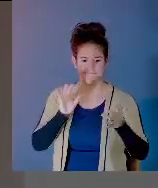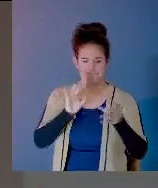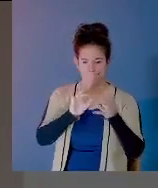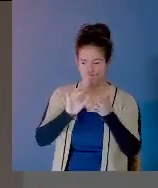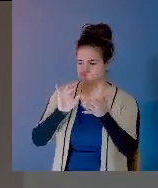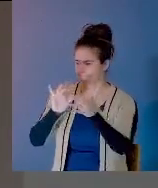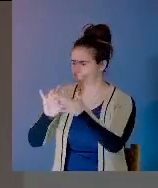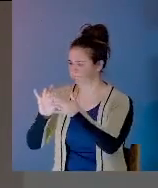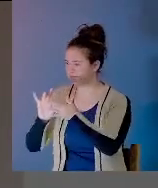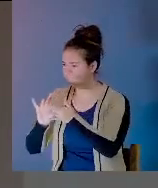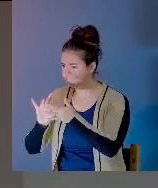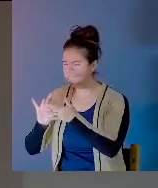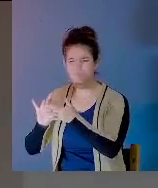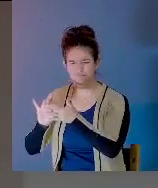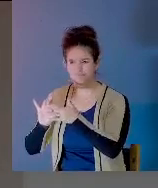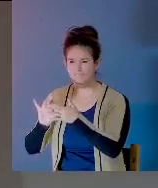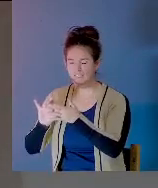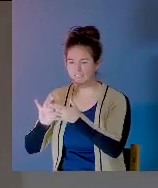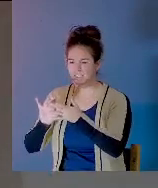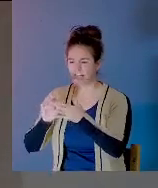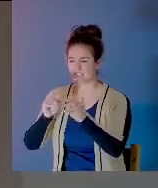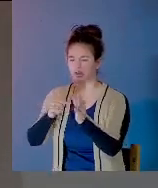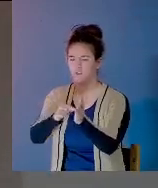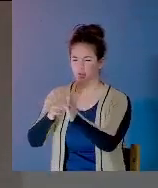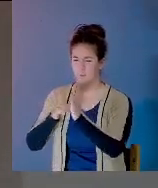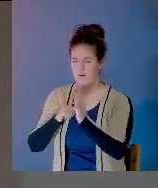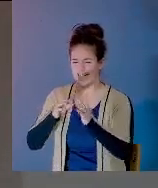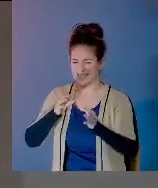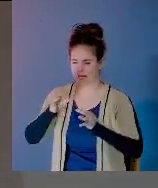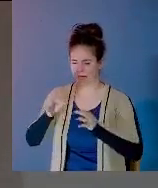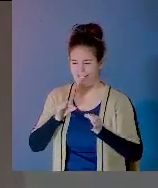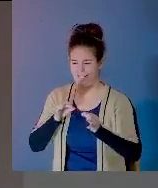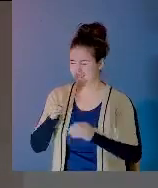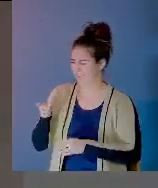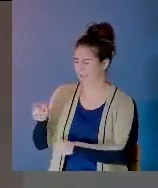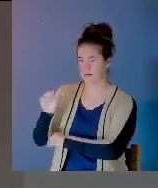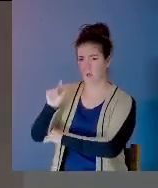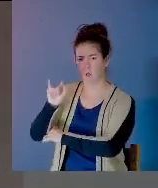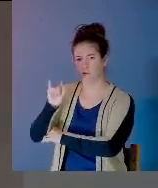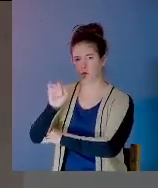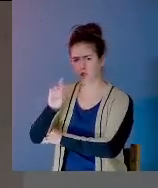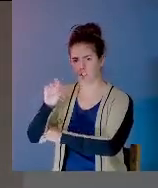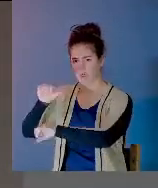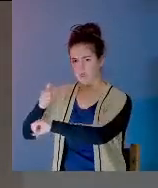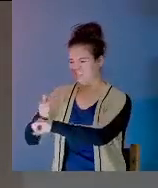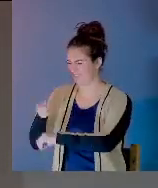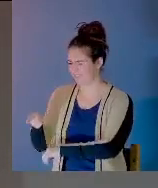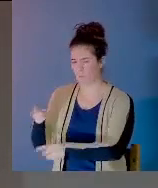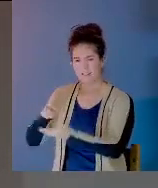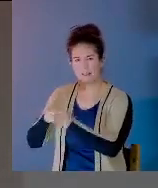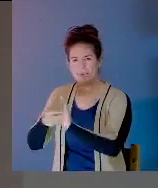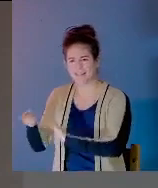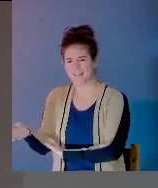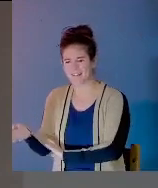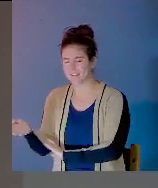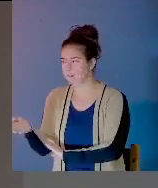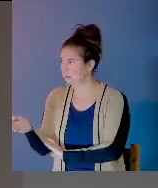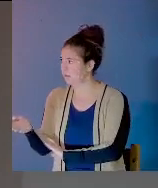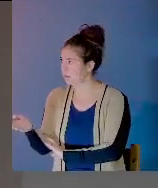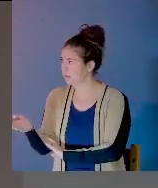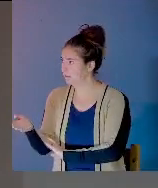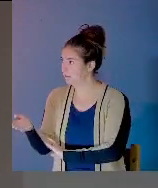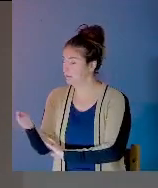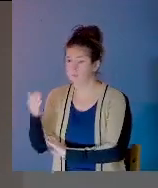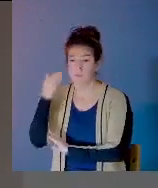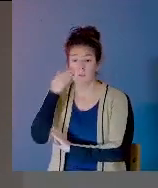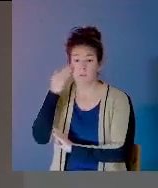and what it represents. So imagine this gate, this eastern gate, and by the way, those gates are on your head today. It's called your eye gate. It's called